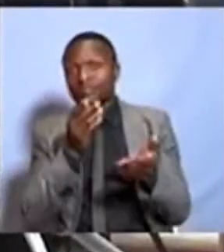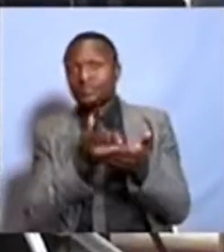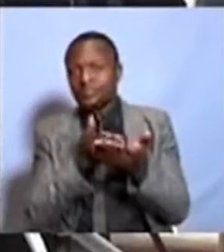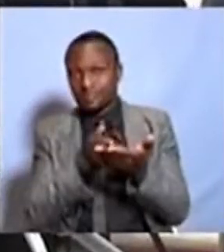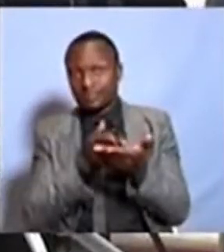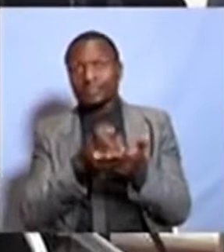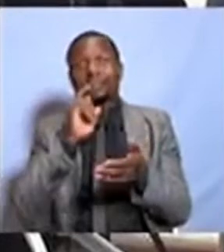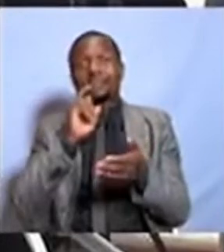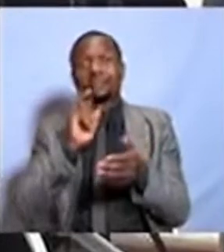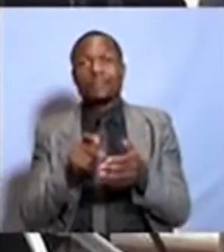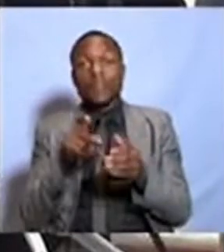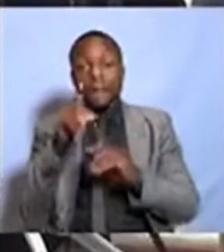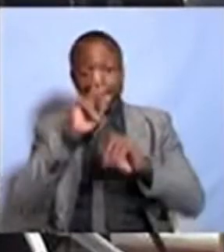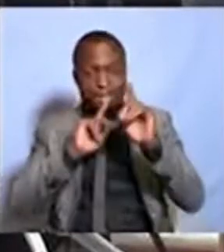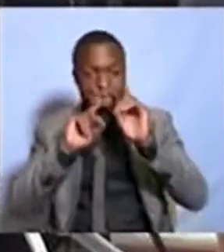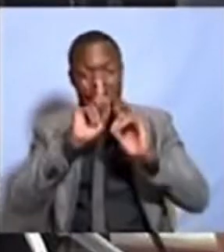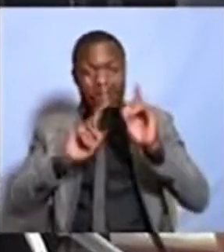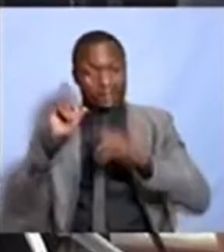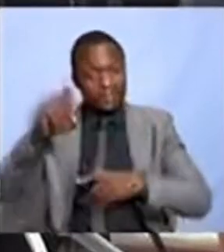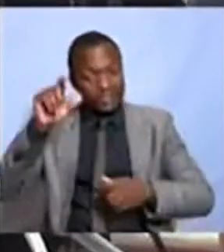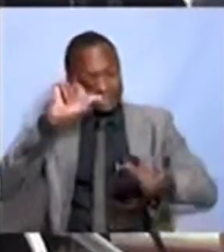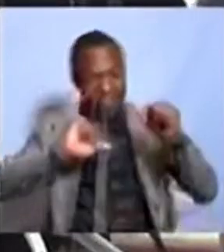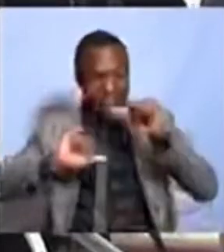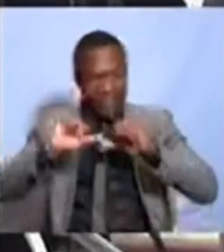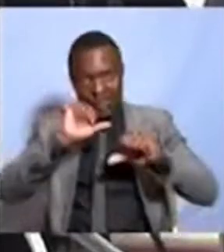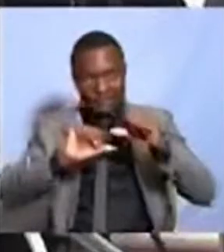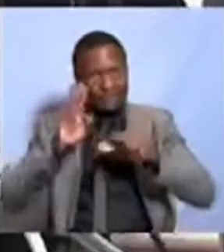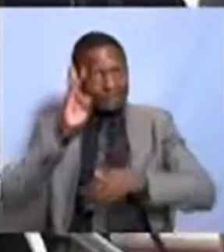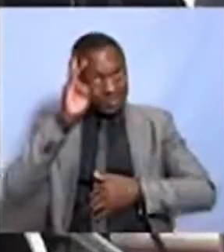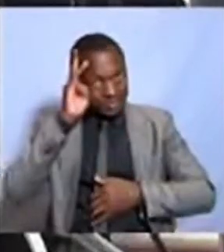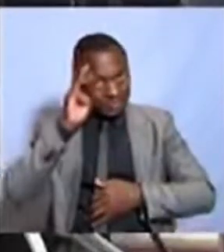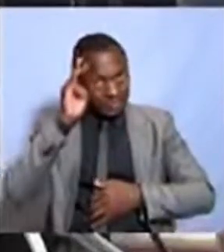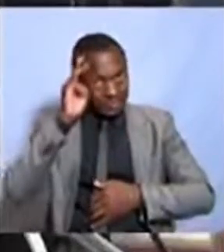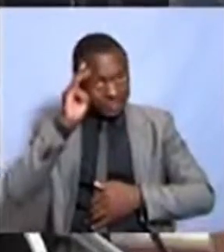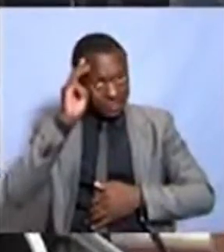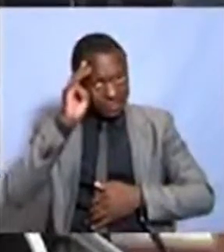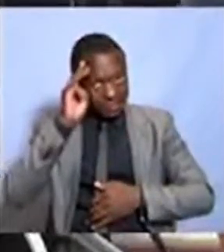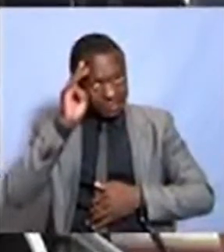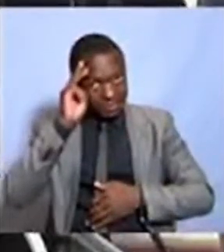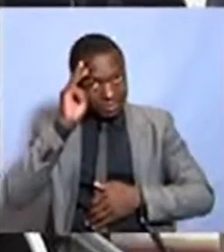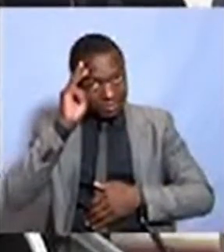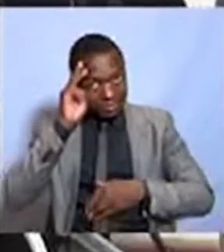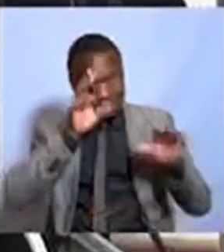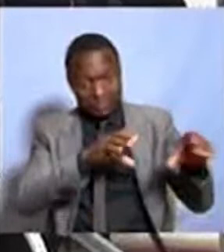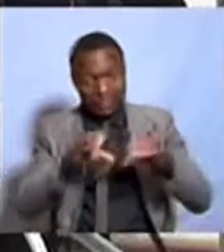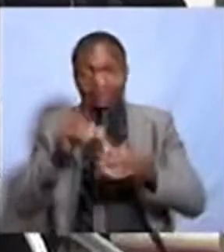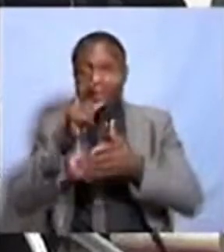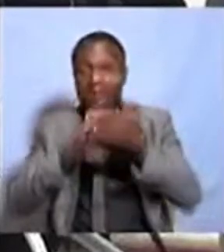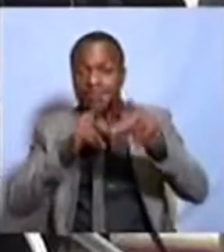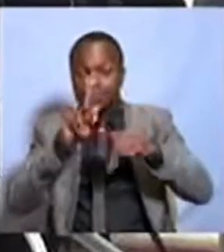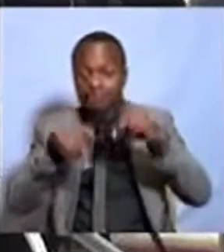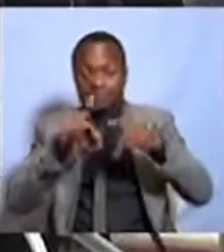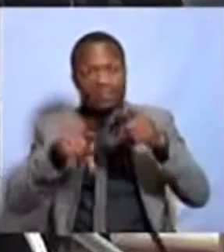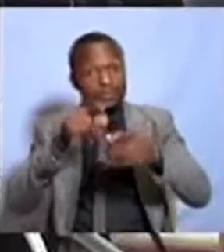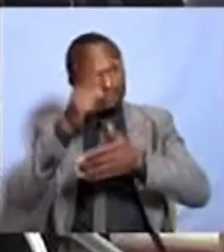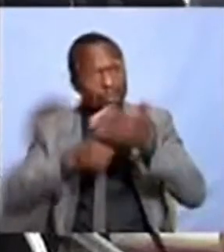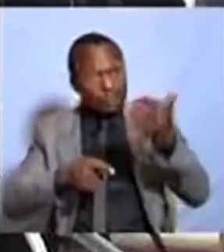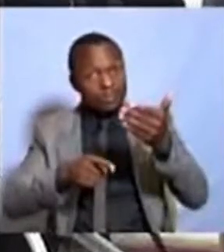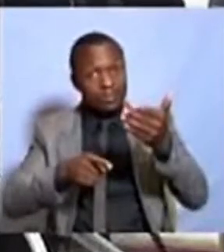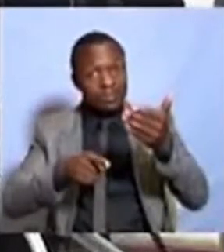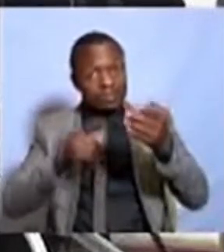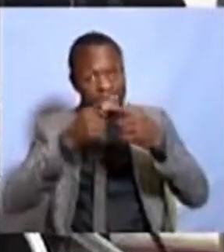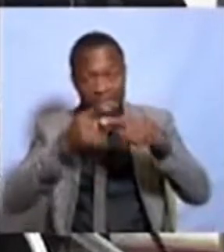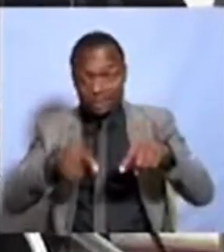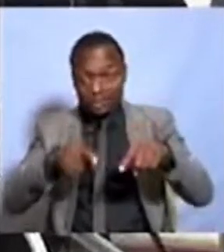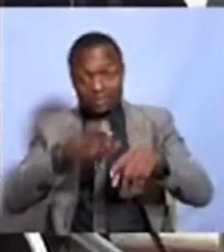based on the needs assessment that I think the ministries may have carried out. What do people on the ground, what is really the reality on the ground,